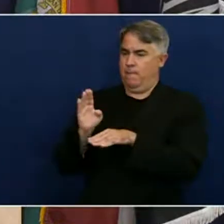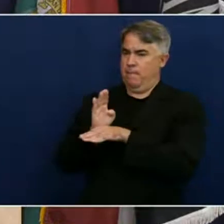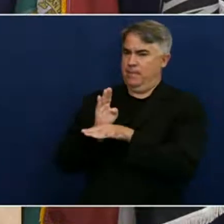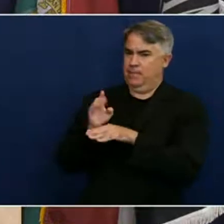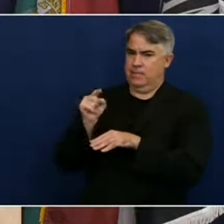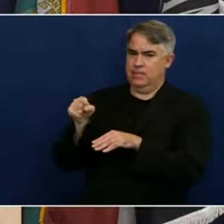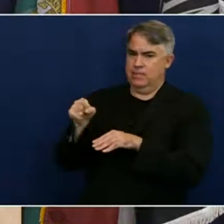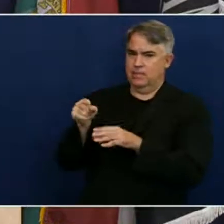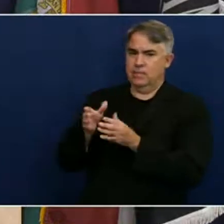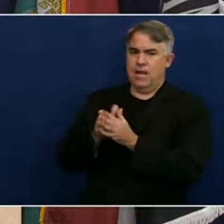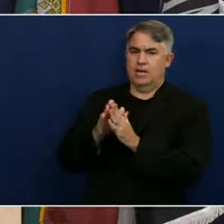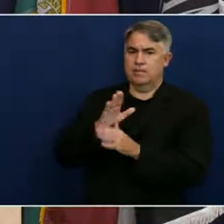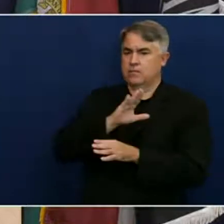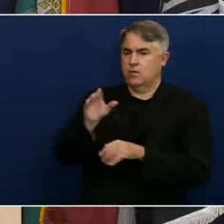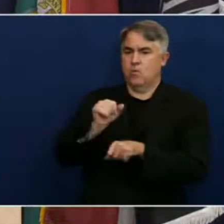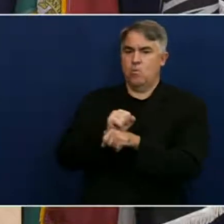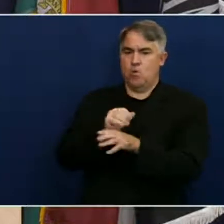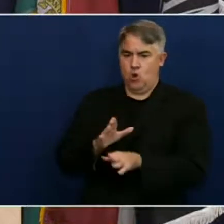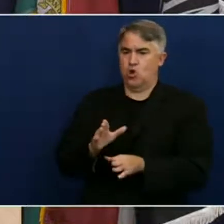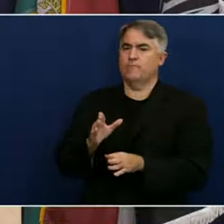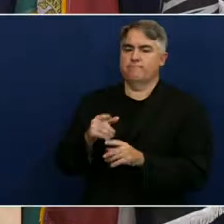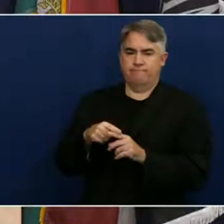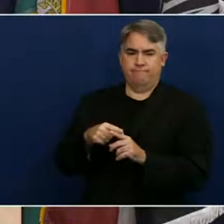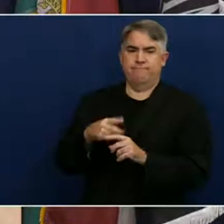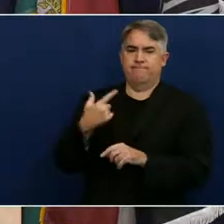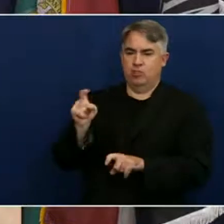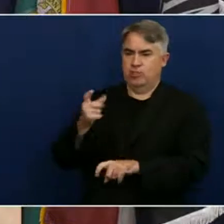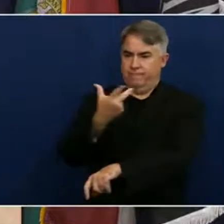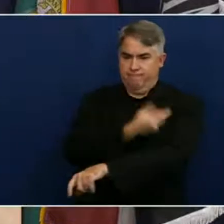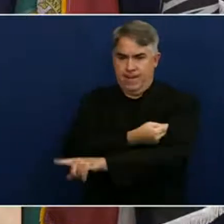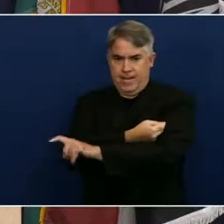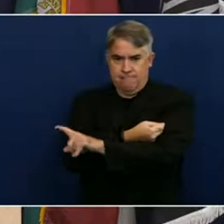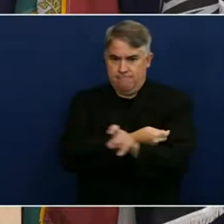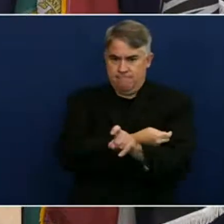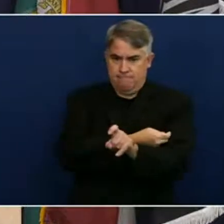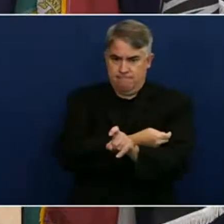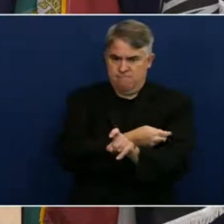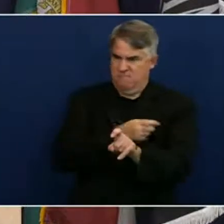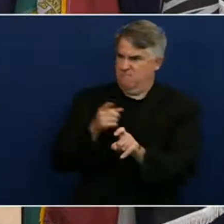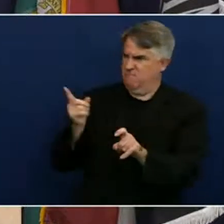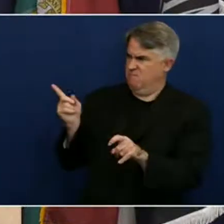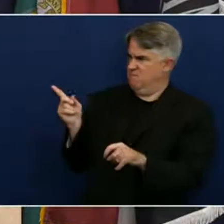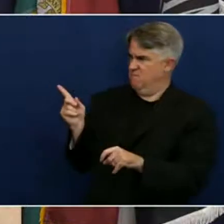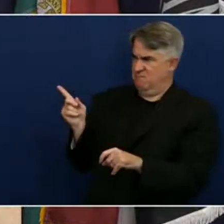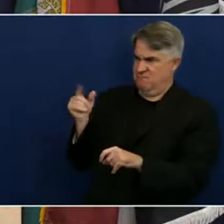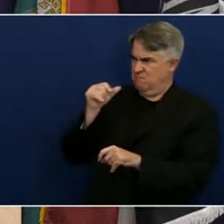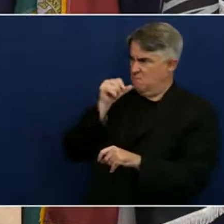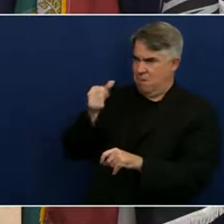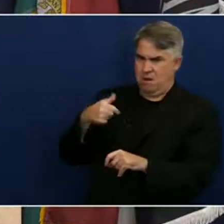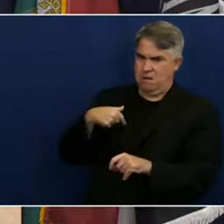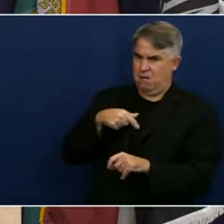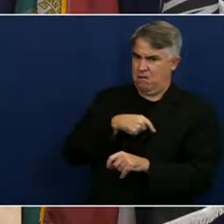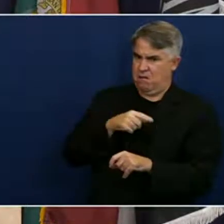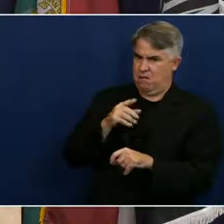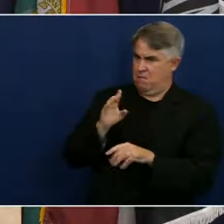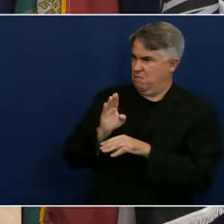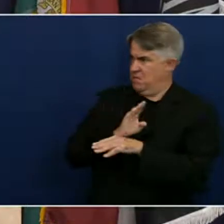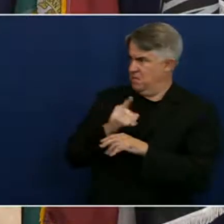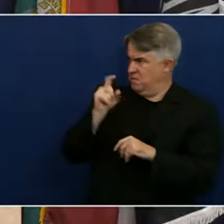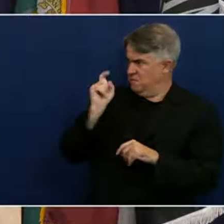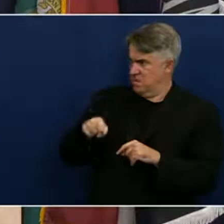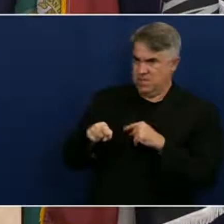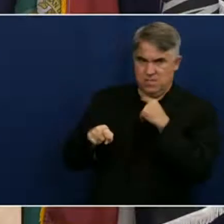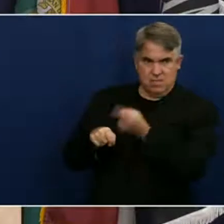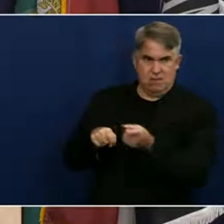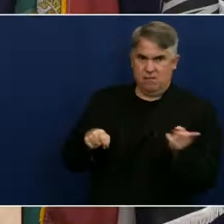employees if they've been vaccinated. Have you guys talked about doing that in San Diego County,